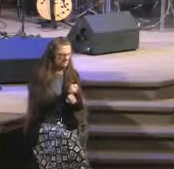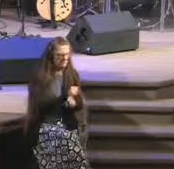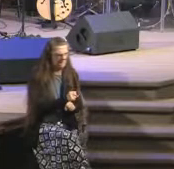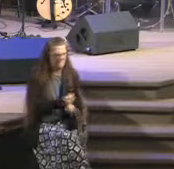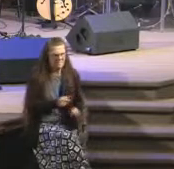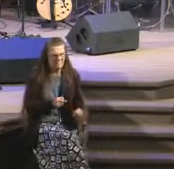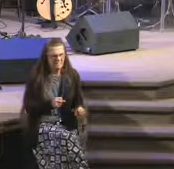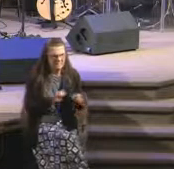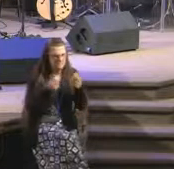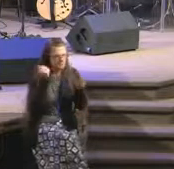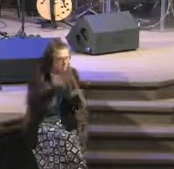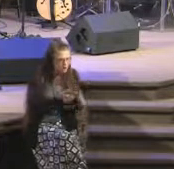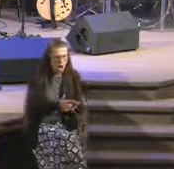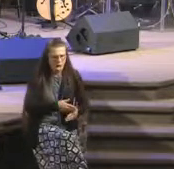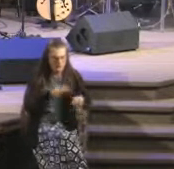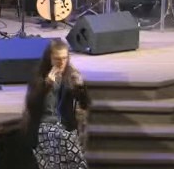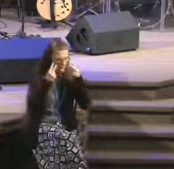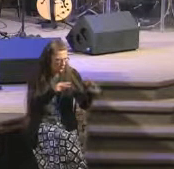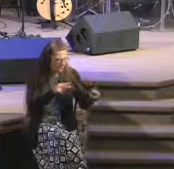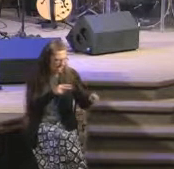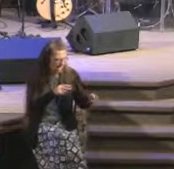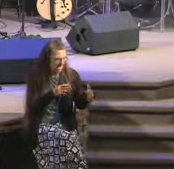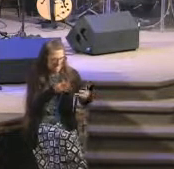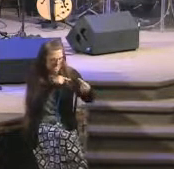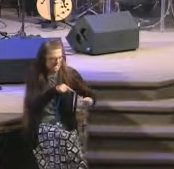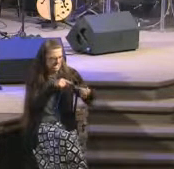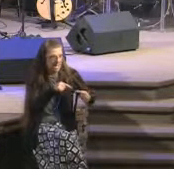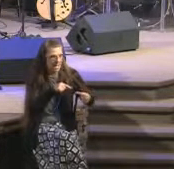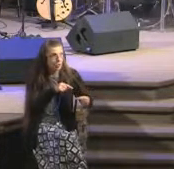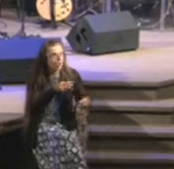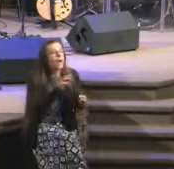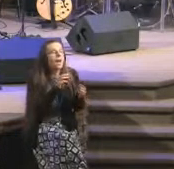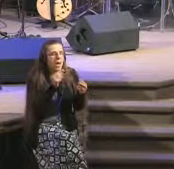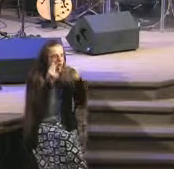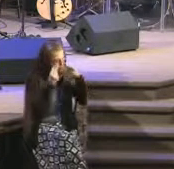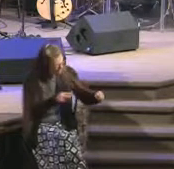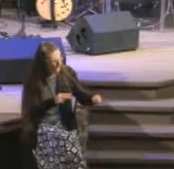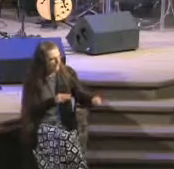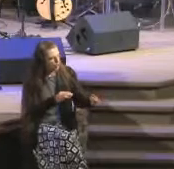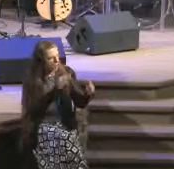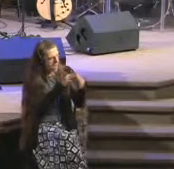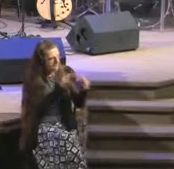Quit looking at it as suffering and look at it as your mission field.